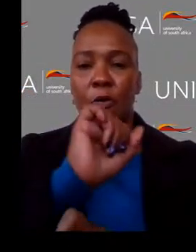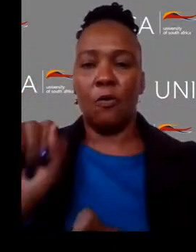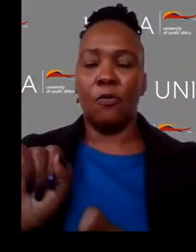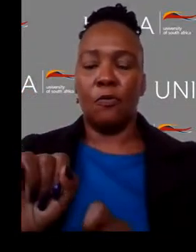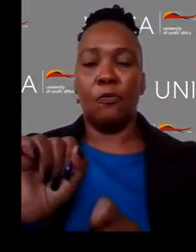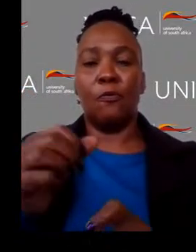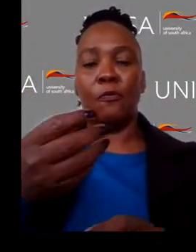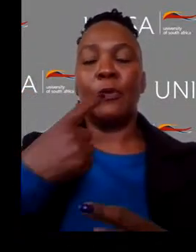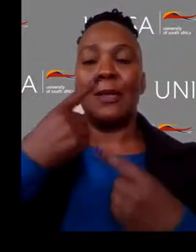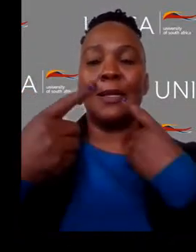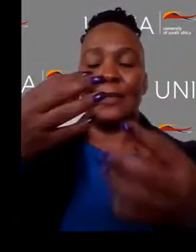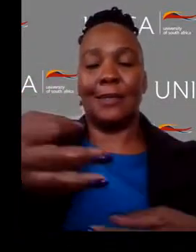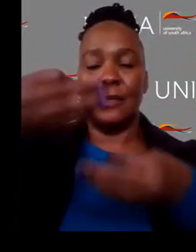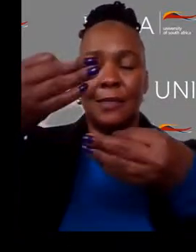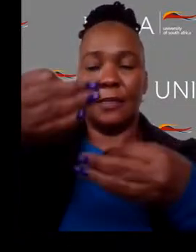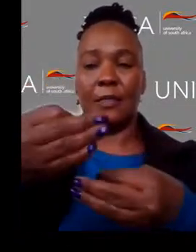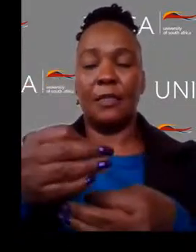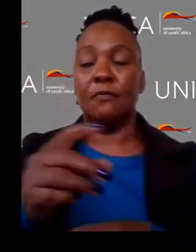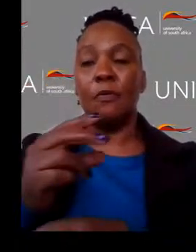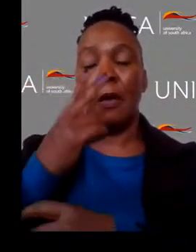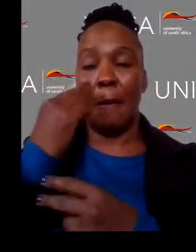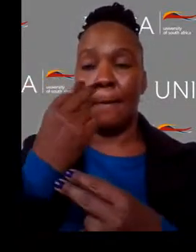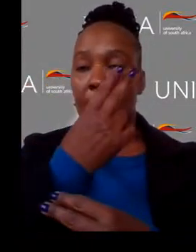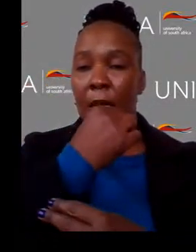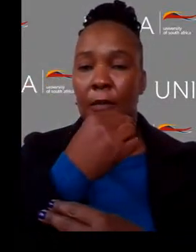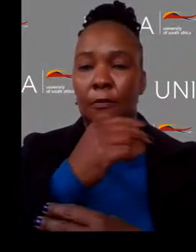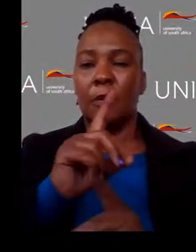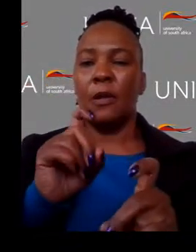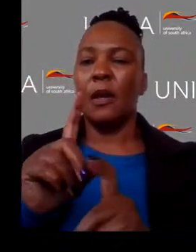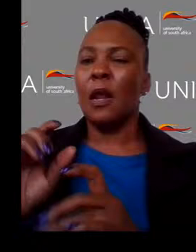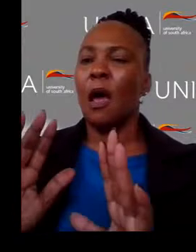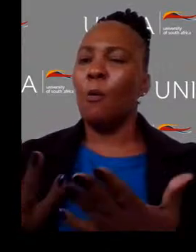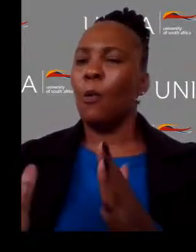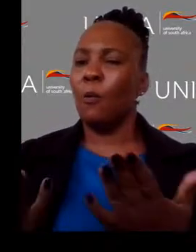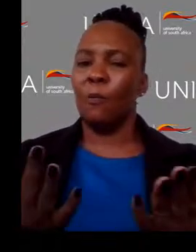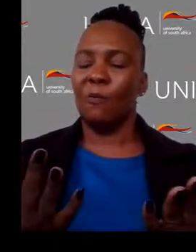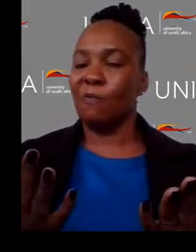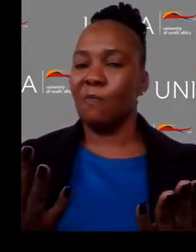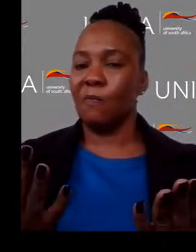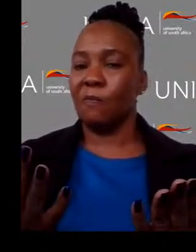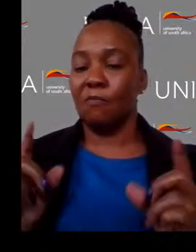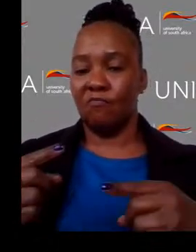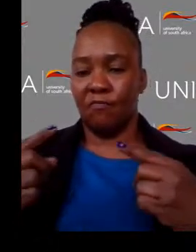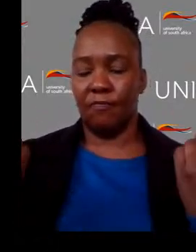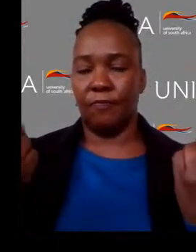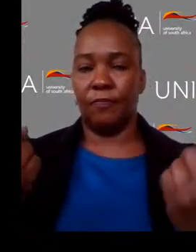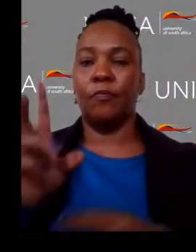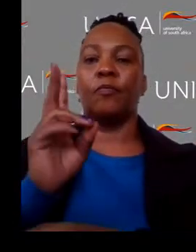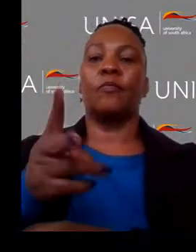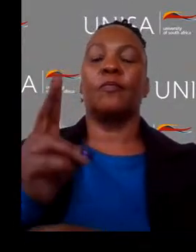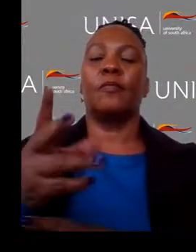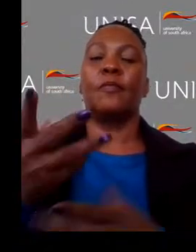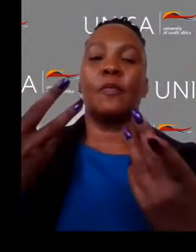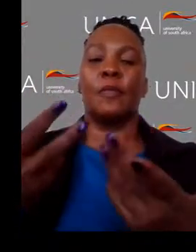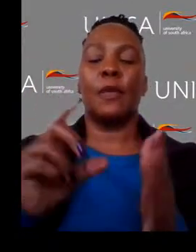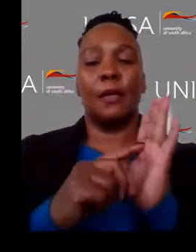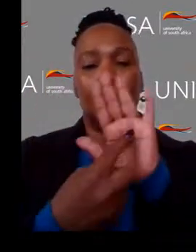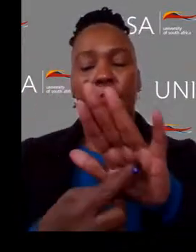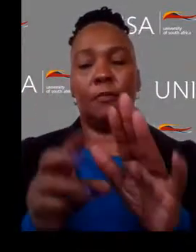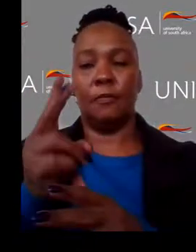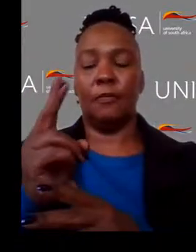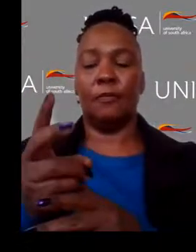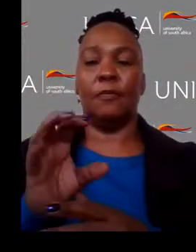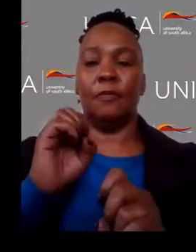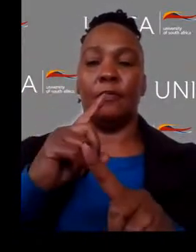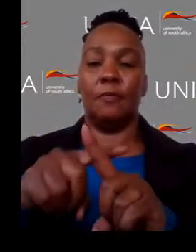script. If you are blind, you won't be able to take a selfie. And again, another example, if a student